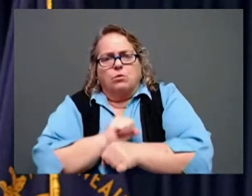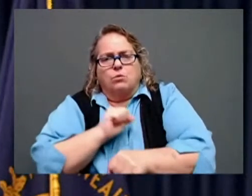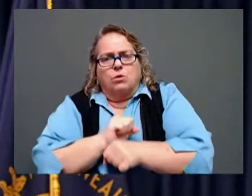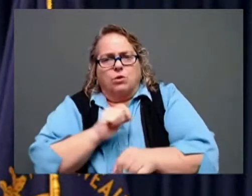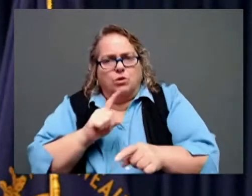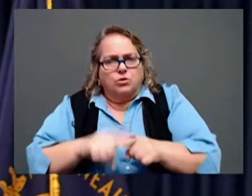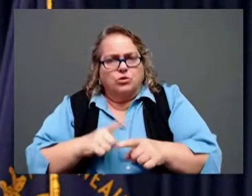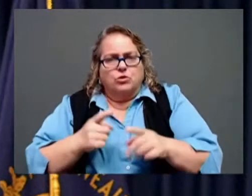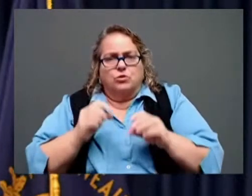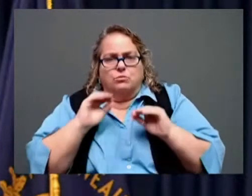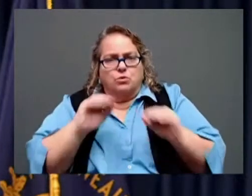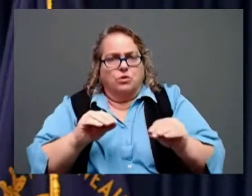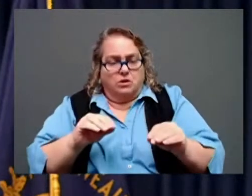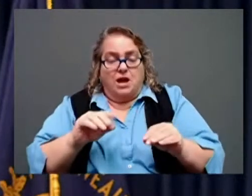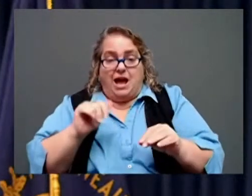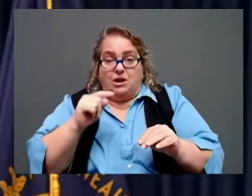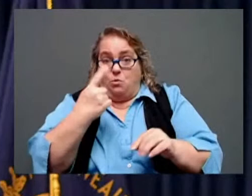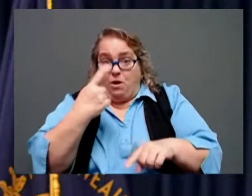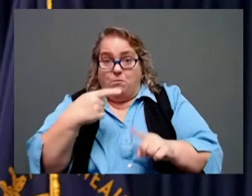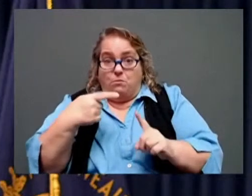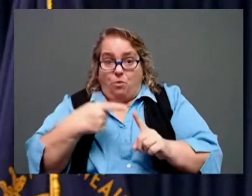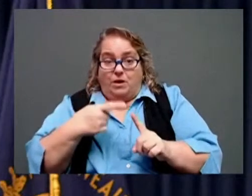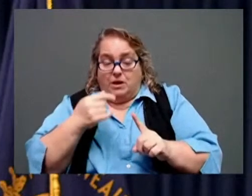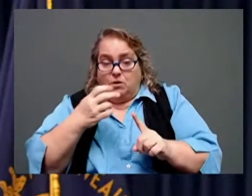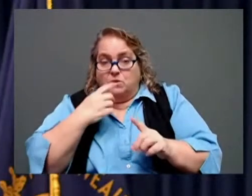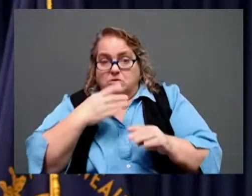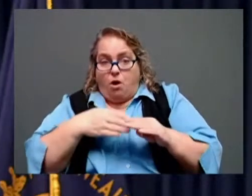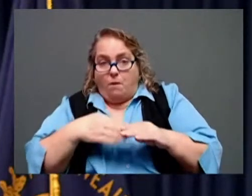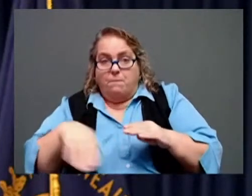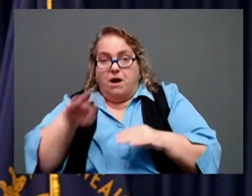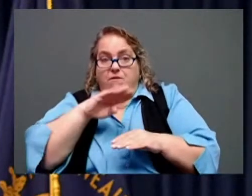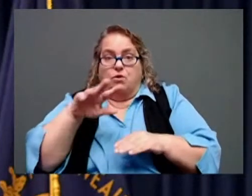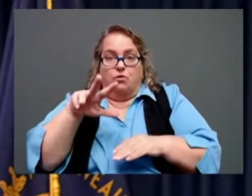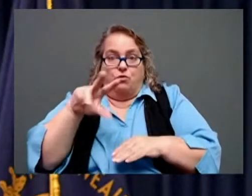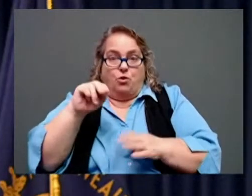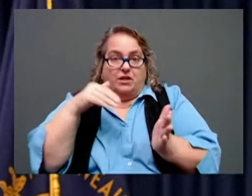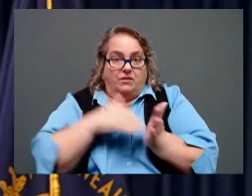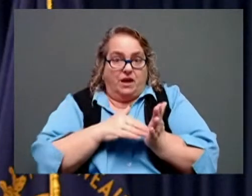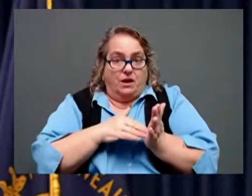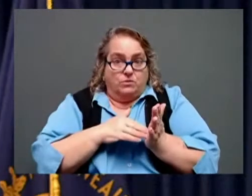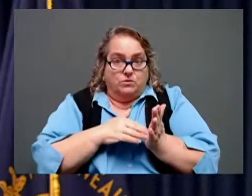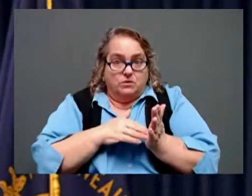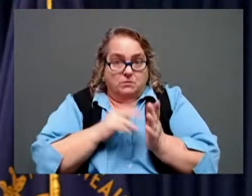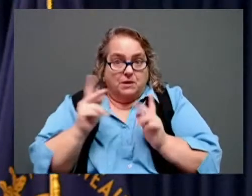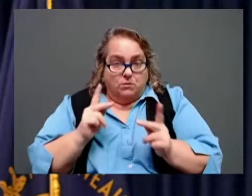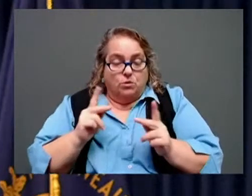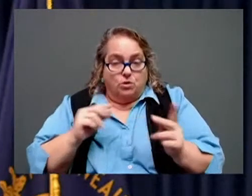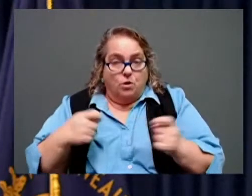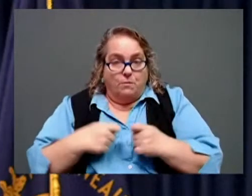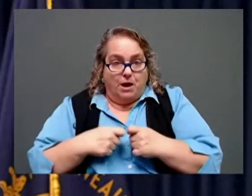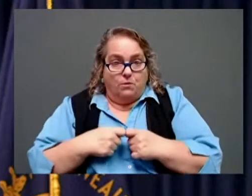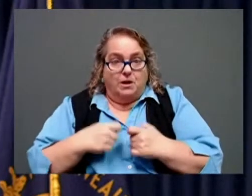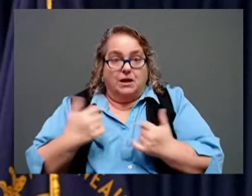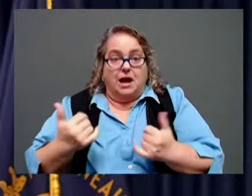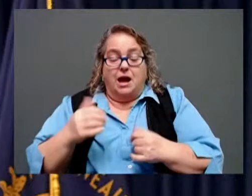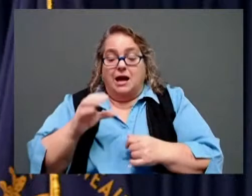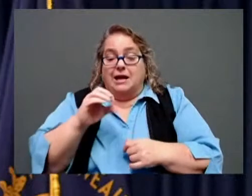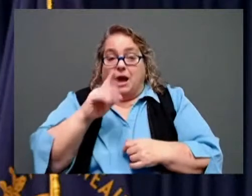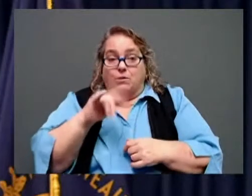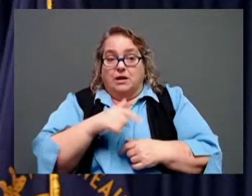was above 24,000. I actually think we got close to 30,000. The counties with over 1,000